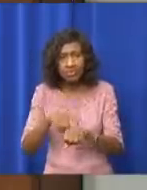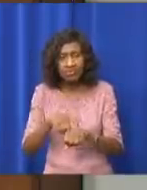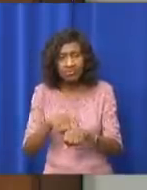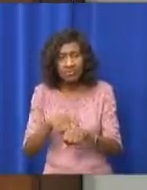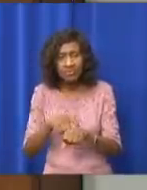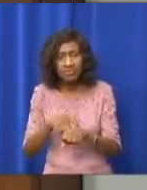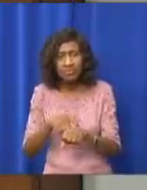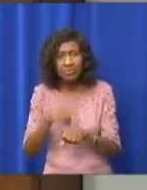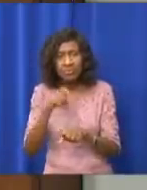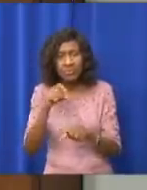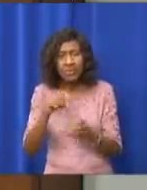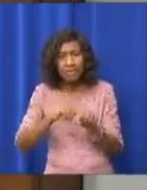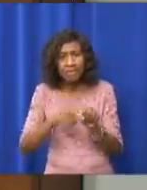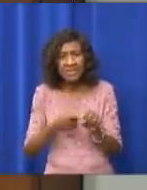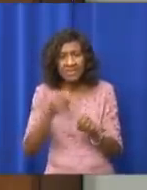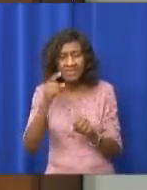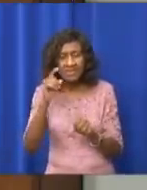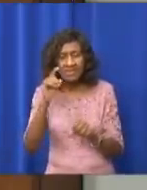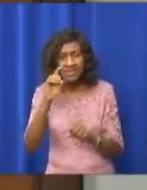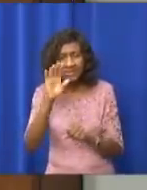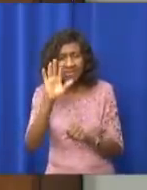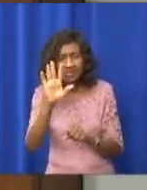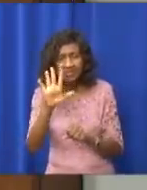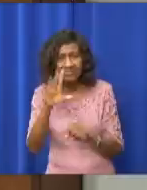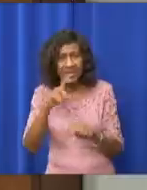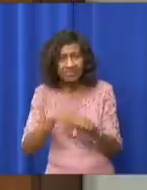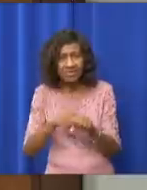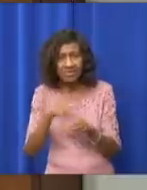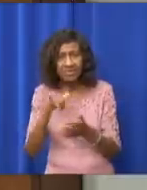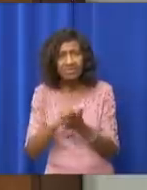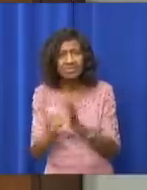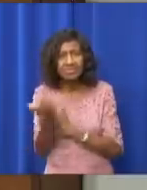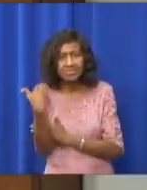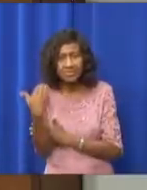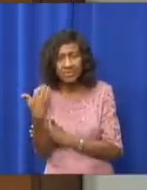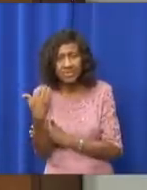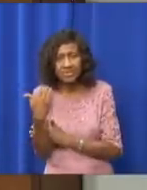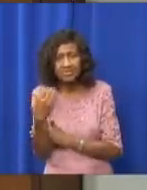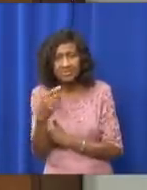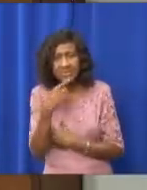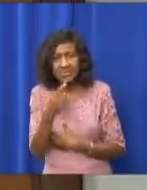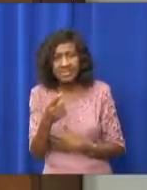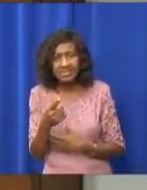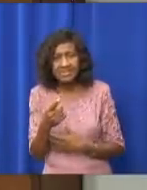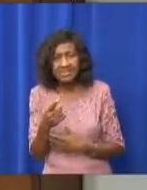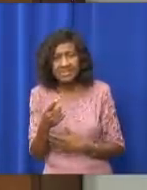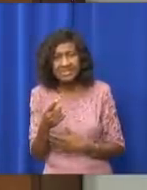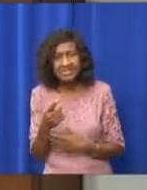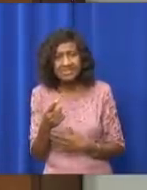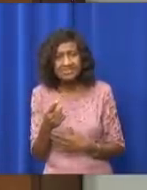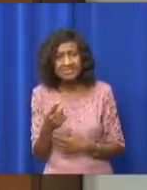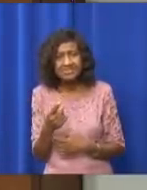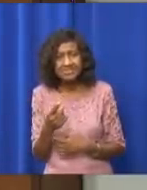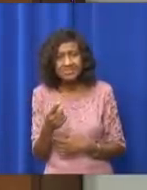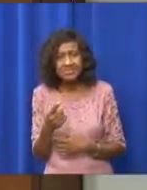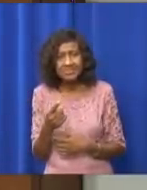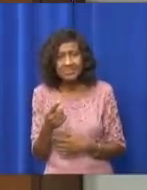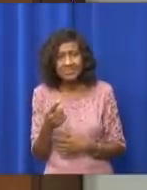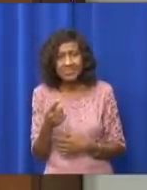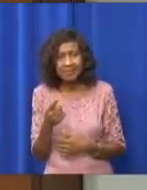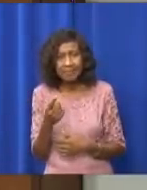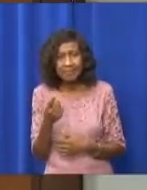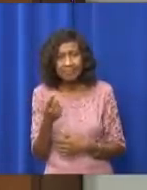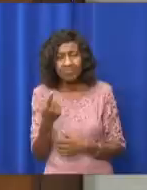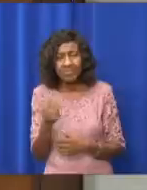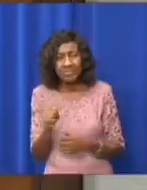this morning, Friday the 15th of May 2020. My advice was predicated on the basis that it appears to me that, having regard to the